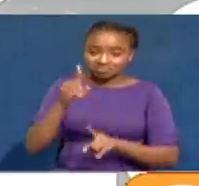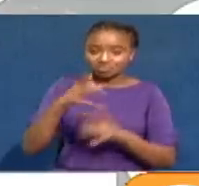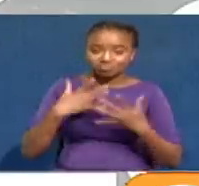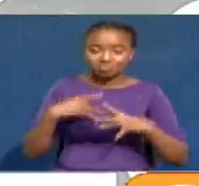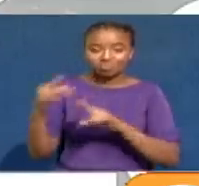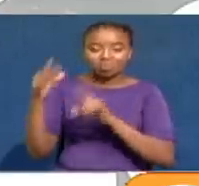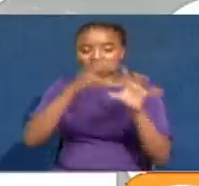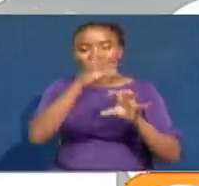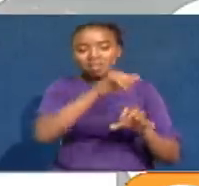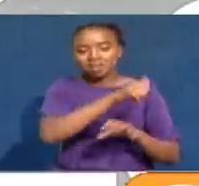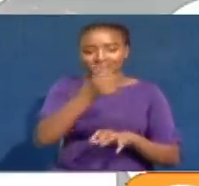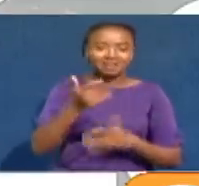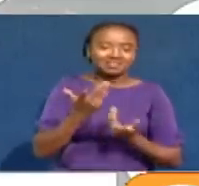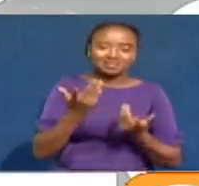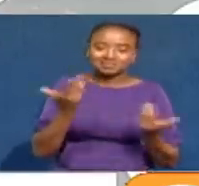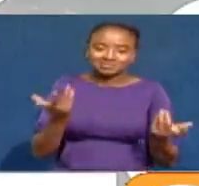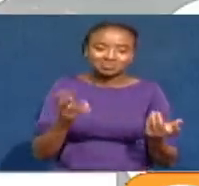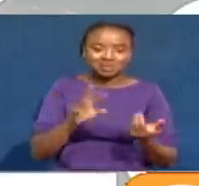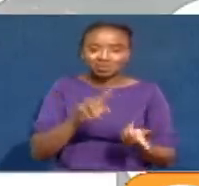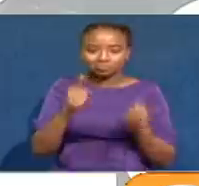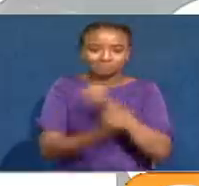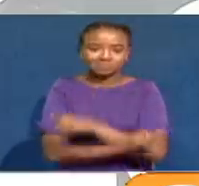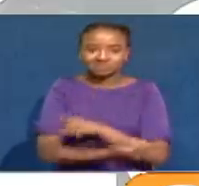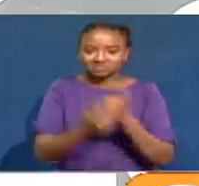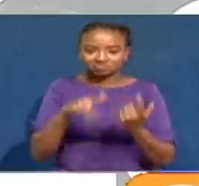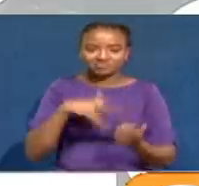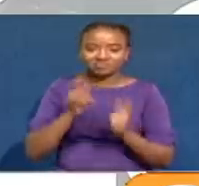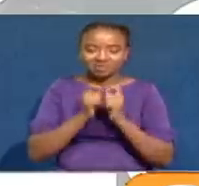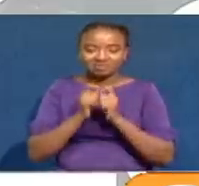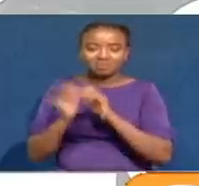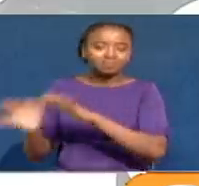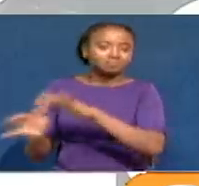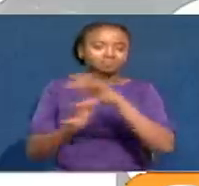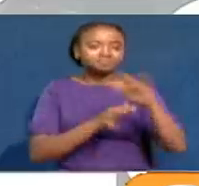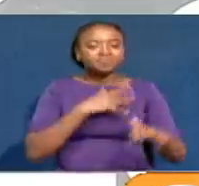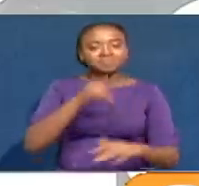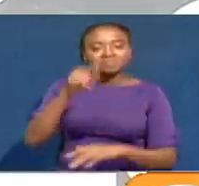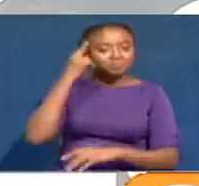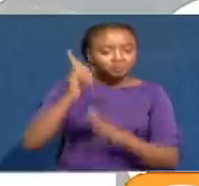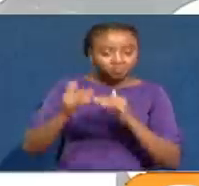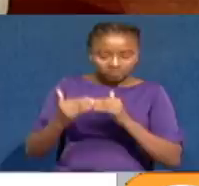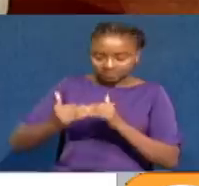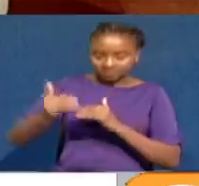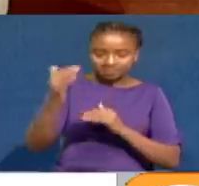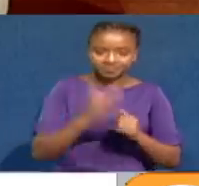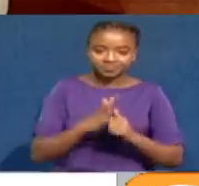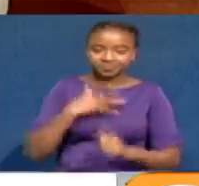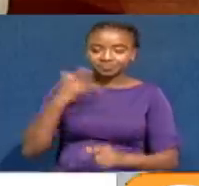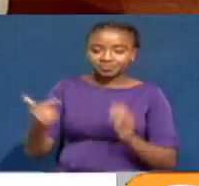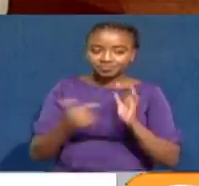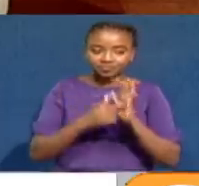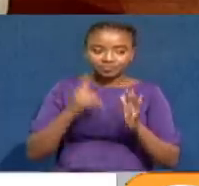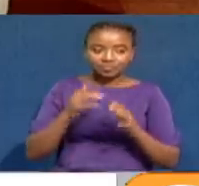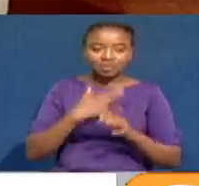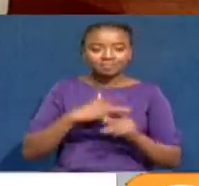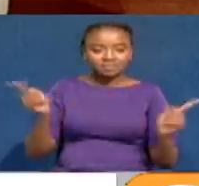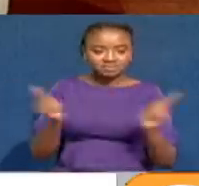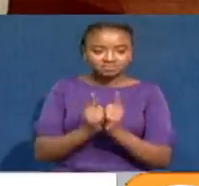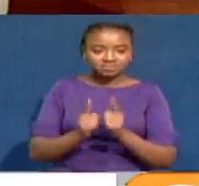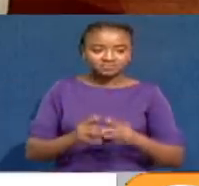calling them mugangas. So, yes. Shoes on the other. But Mheshimiwa, your thoughts going forward? My thoughts going forward. And keep it